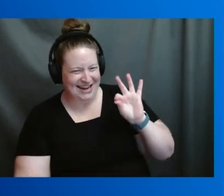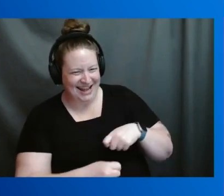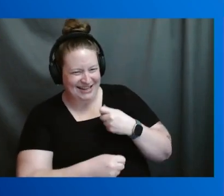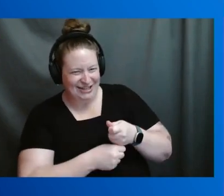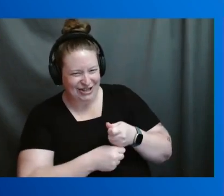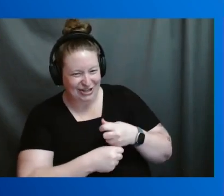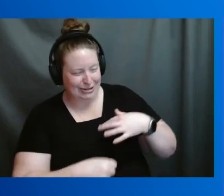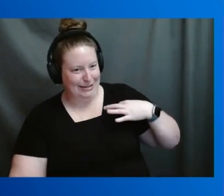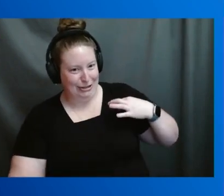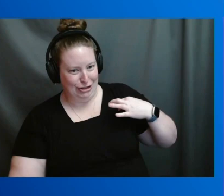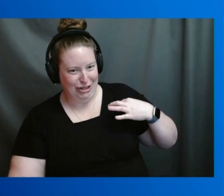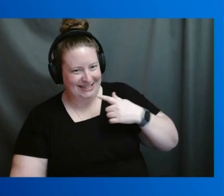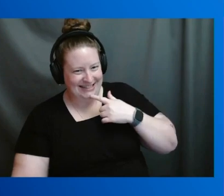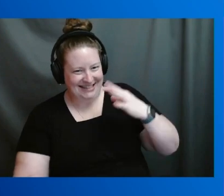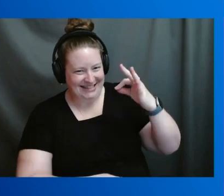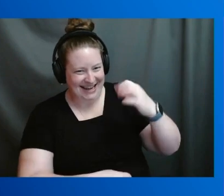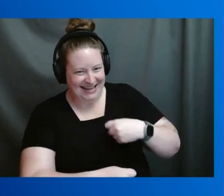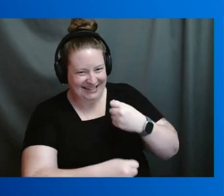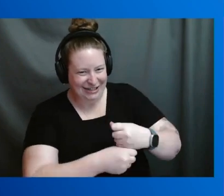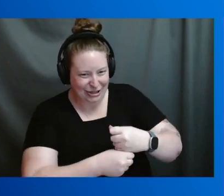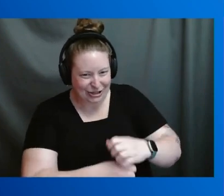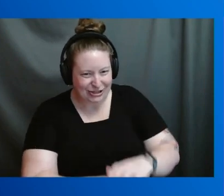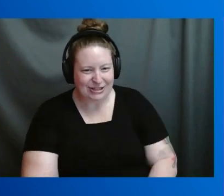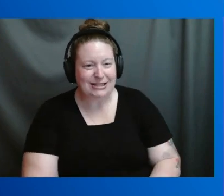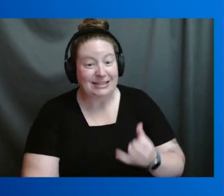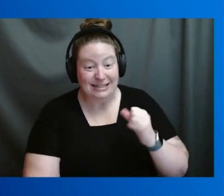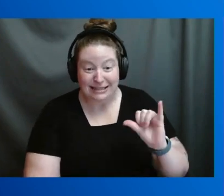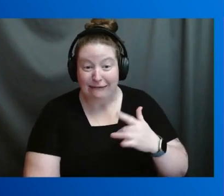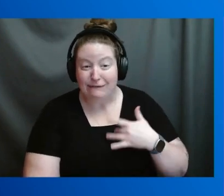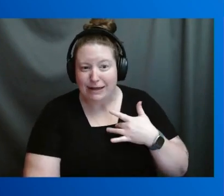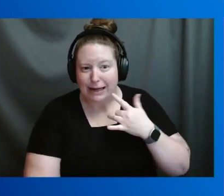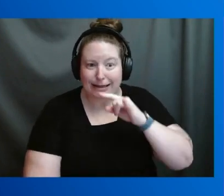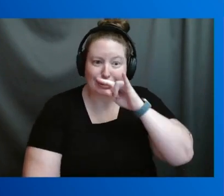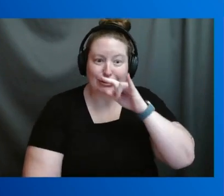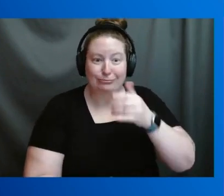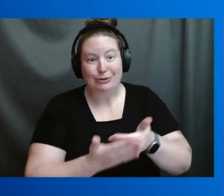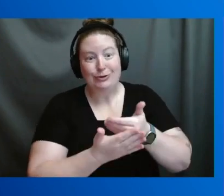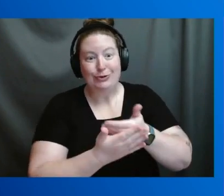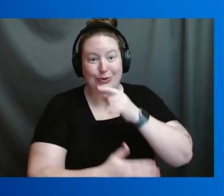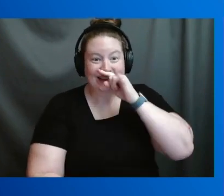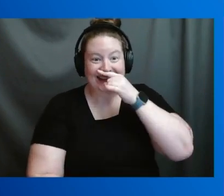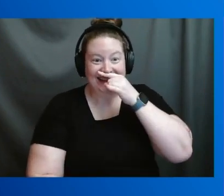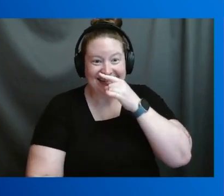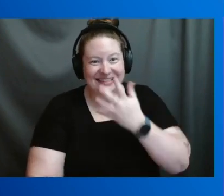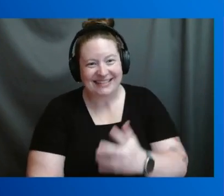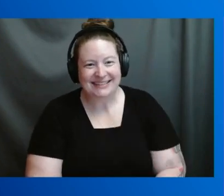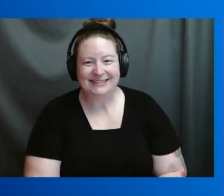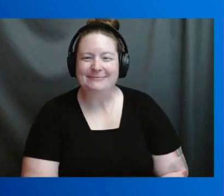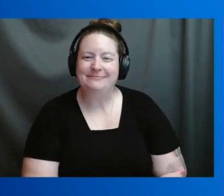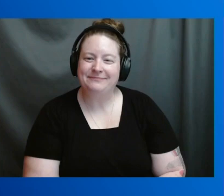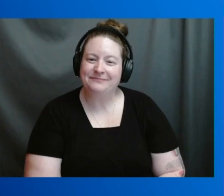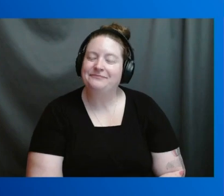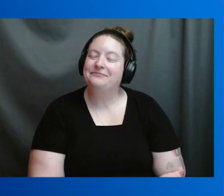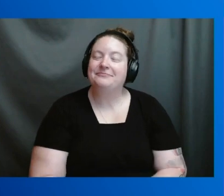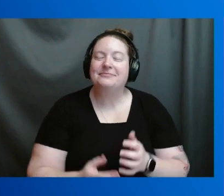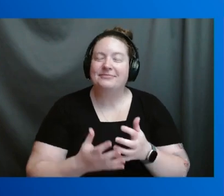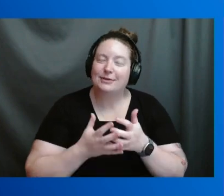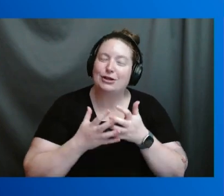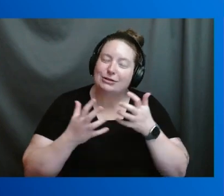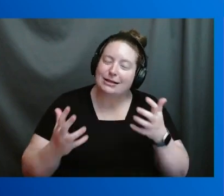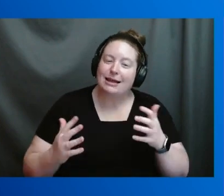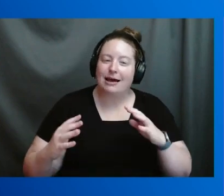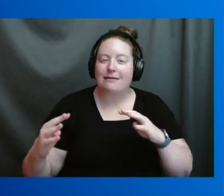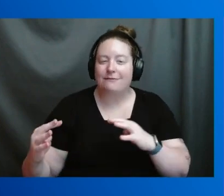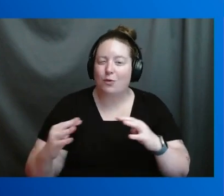a long time. Yes. Do you still feel like the new kid on the block? Oh man, there are a lot of war stories, and it does sometimes